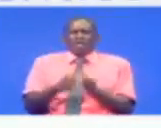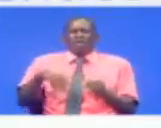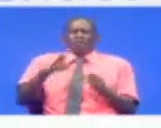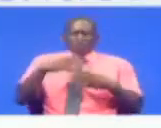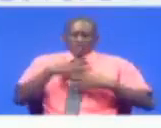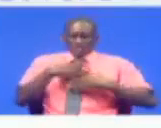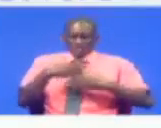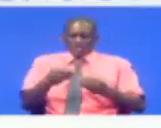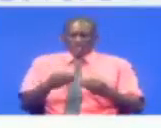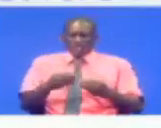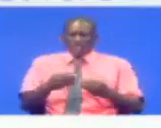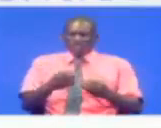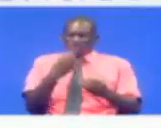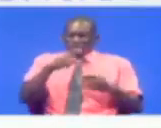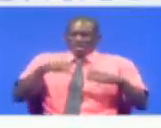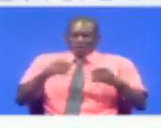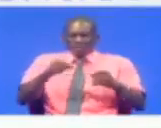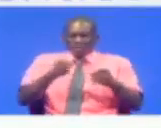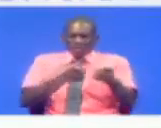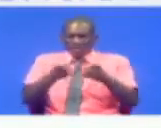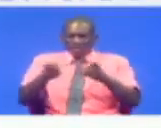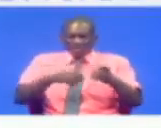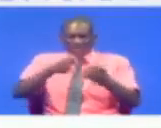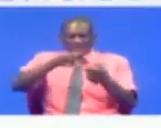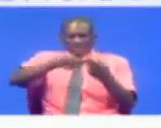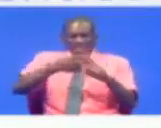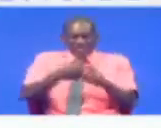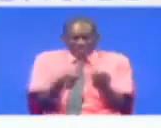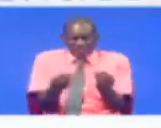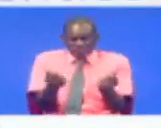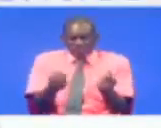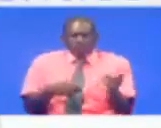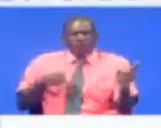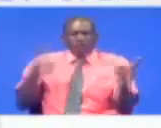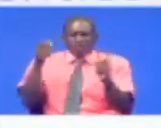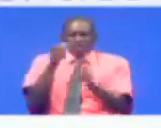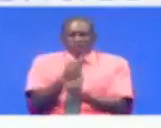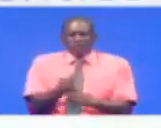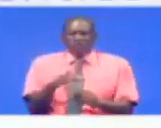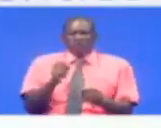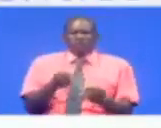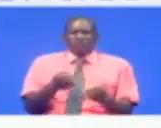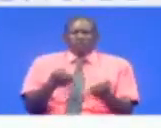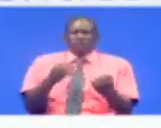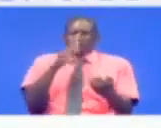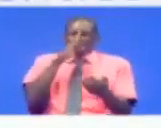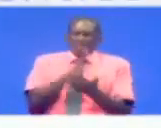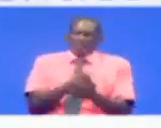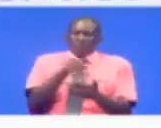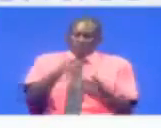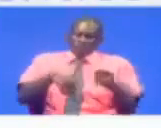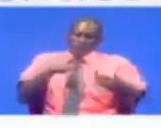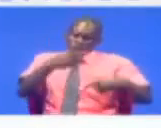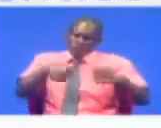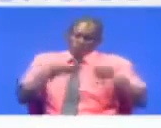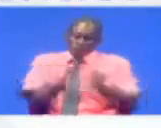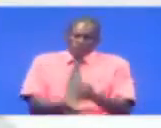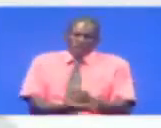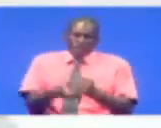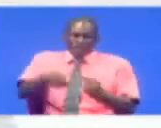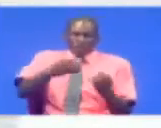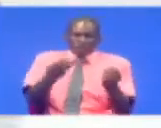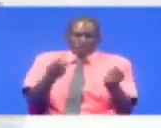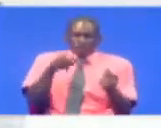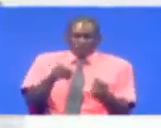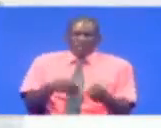in seeing how the governance standards are being addressed or being achieved. So we believe this is going to go a long way towards addressing that.